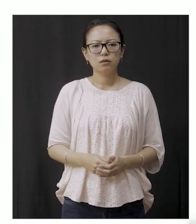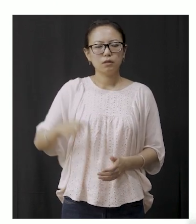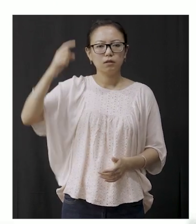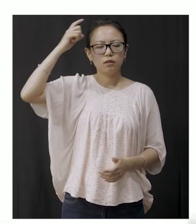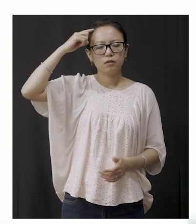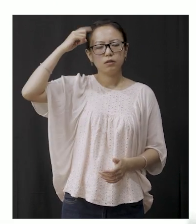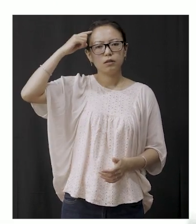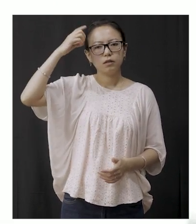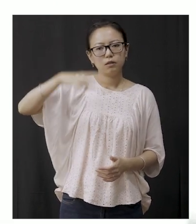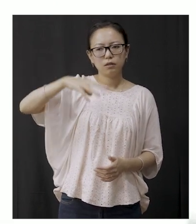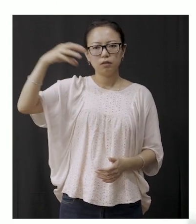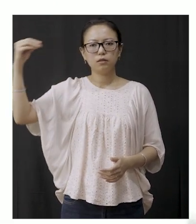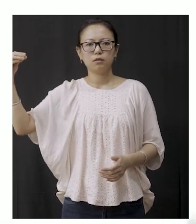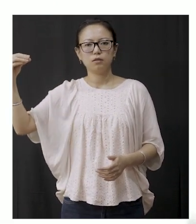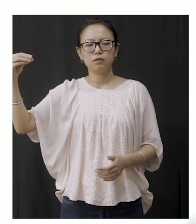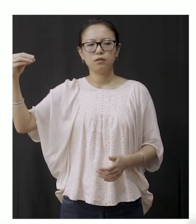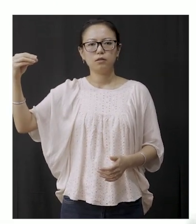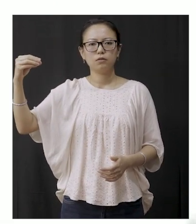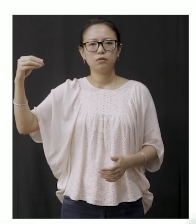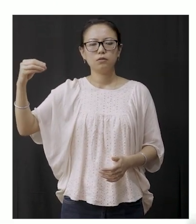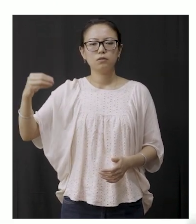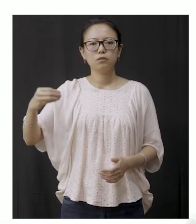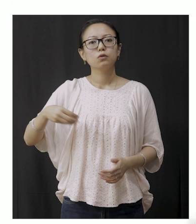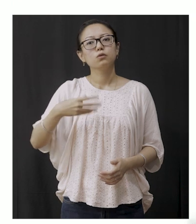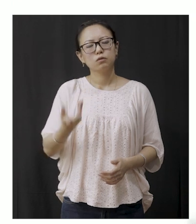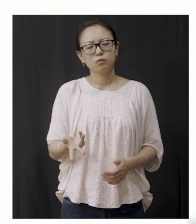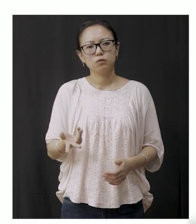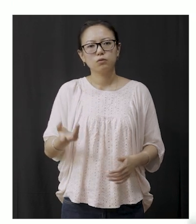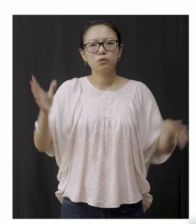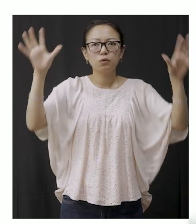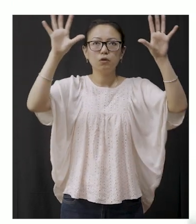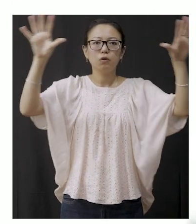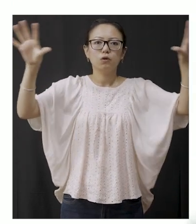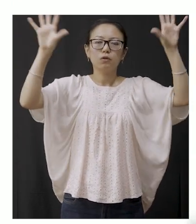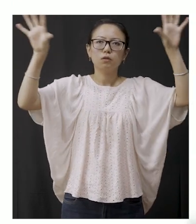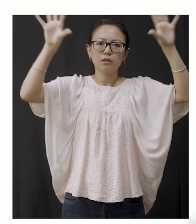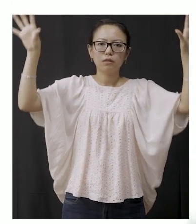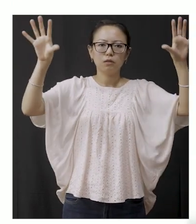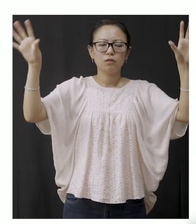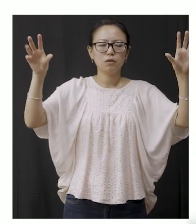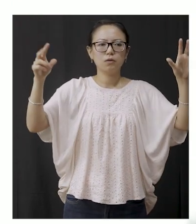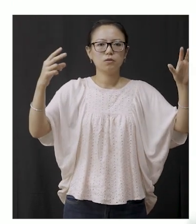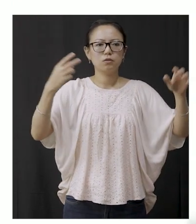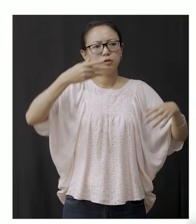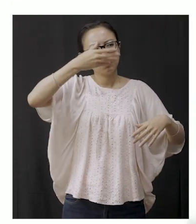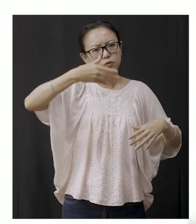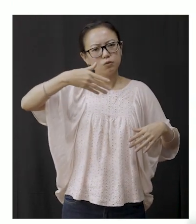they can see the clouds that are moving around. So, as the trees are exposed